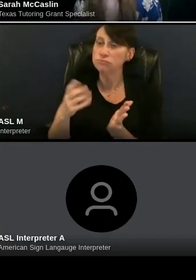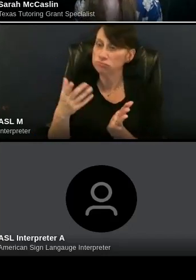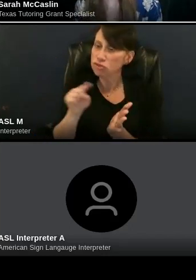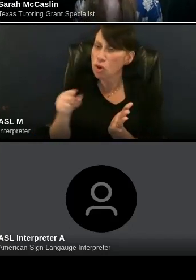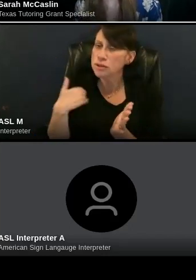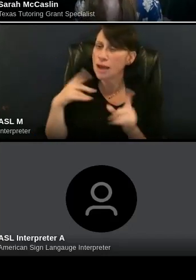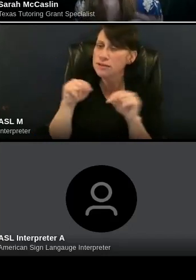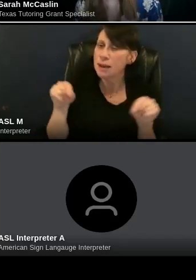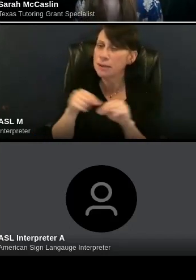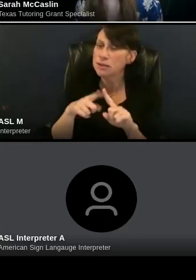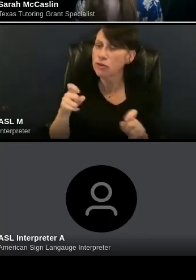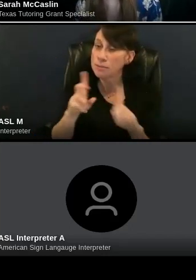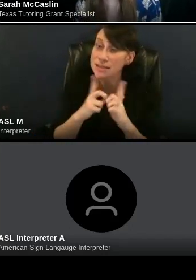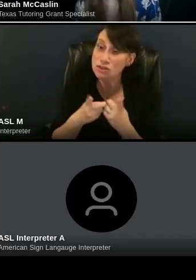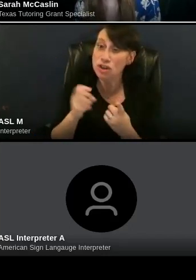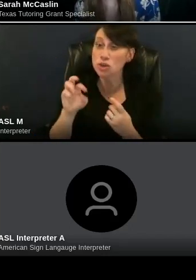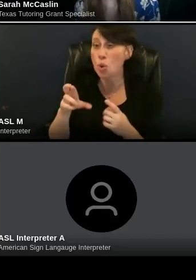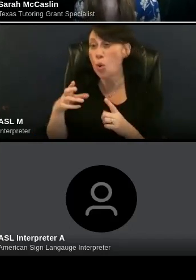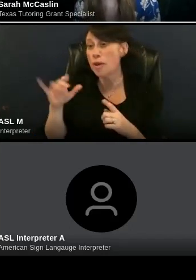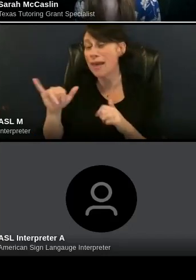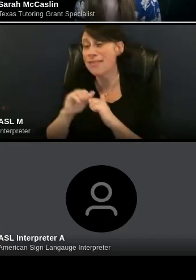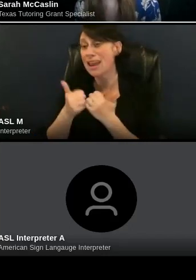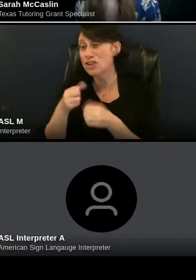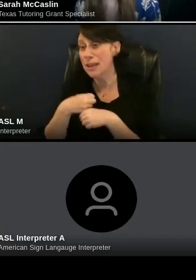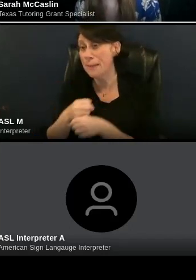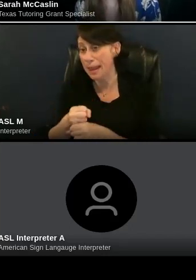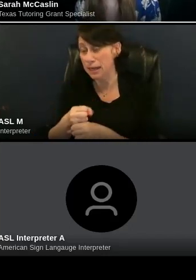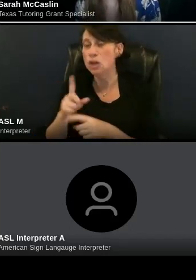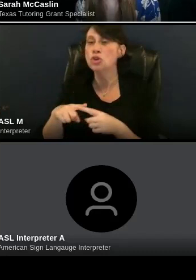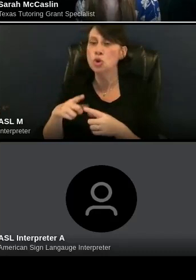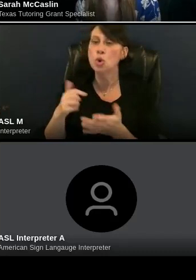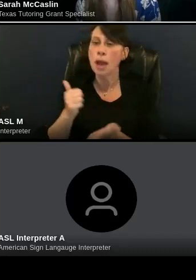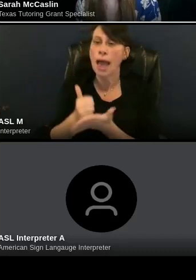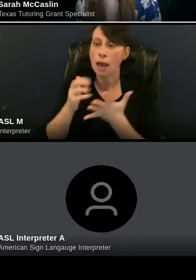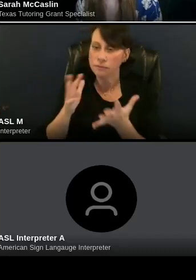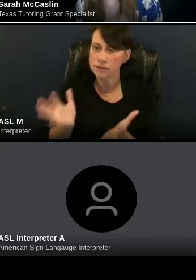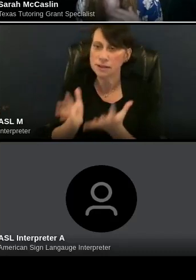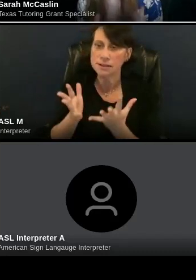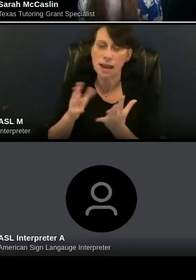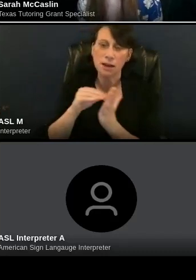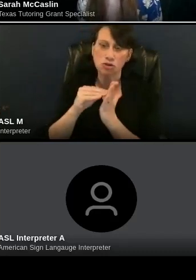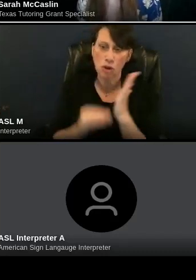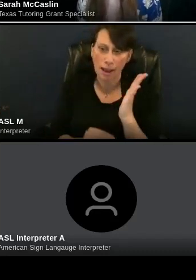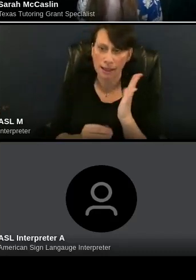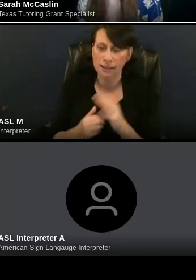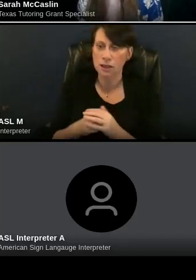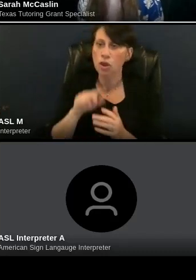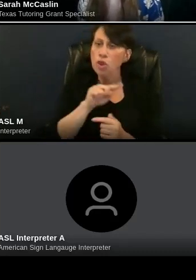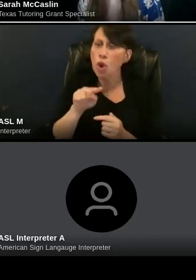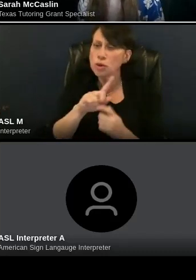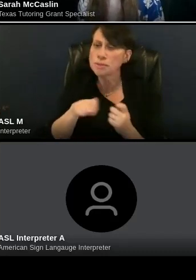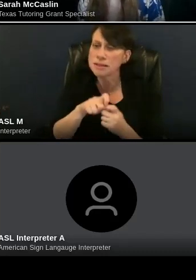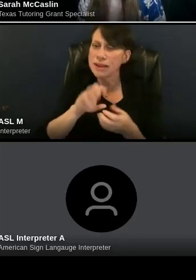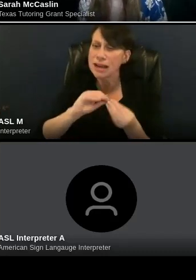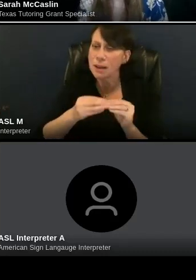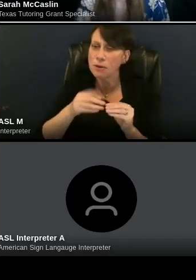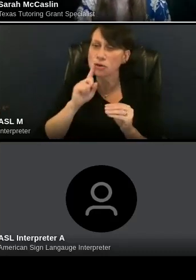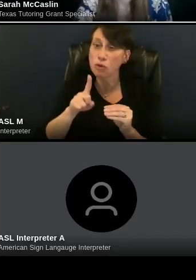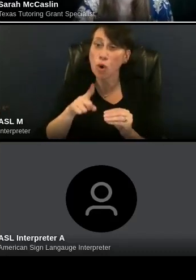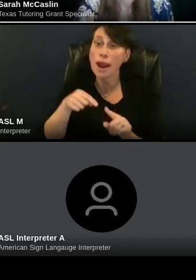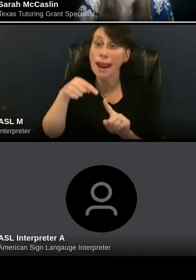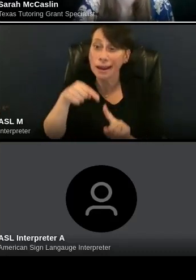either from districts or that the agency has created to help facilitate tracking those specific numbers at a local